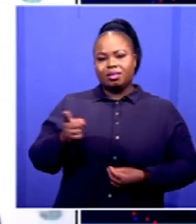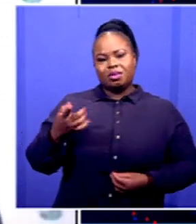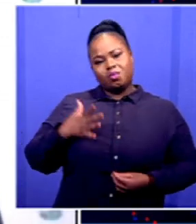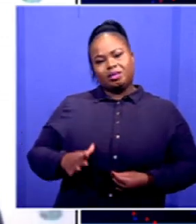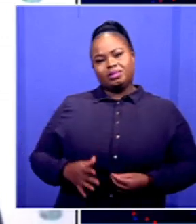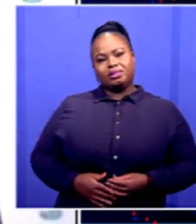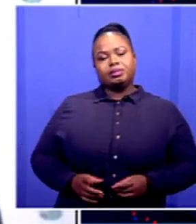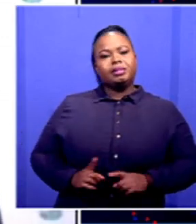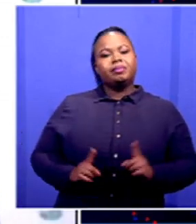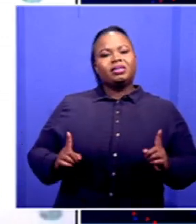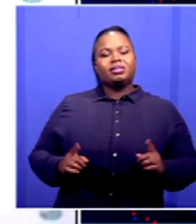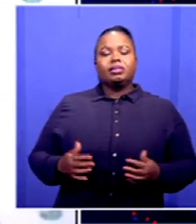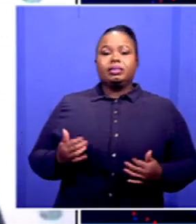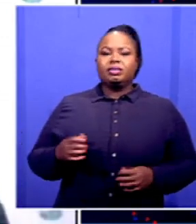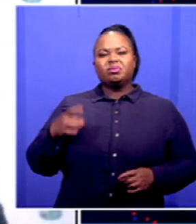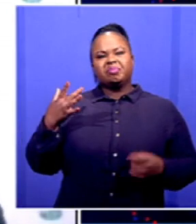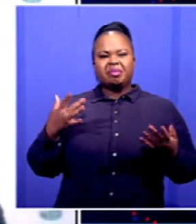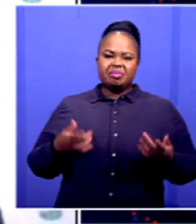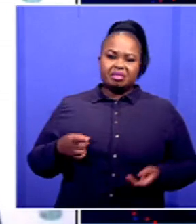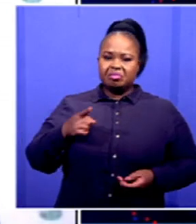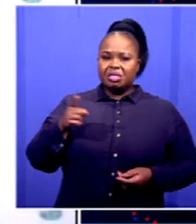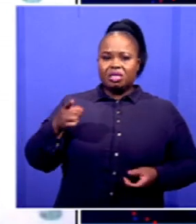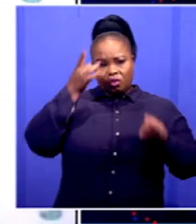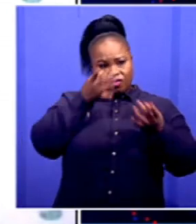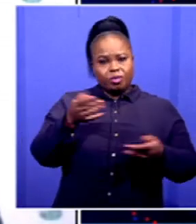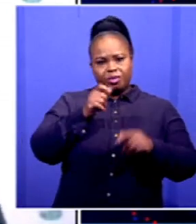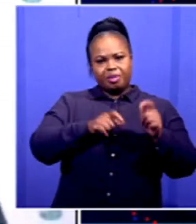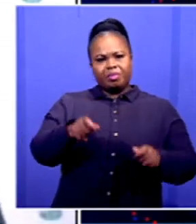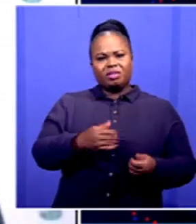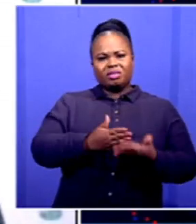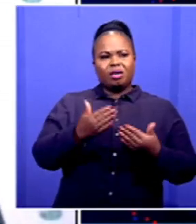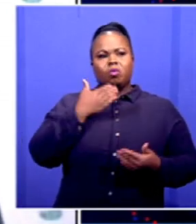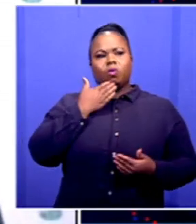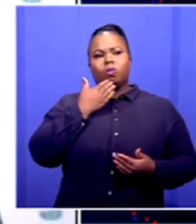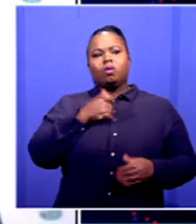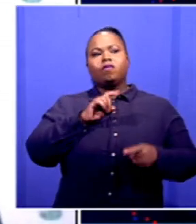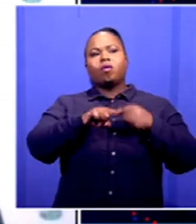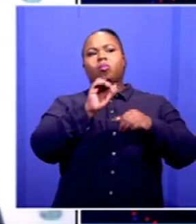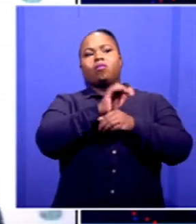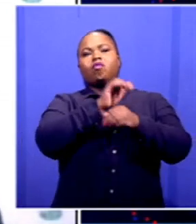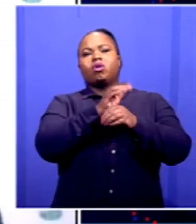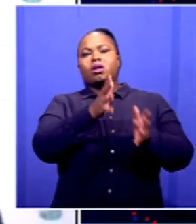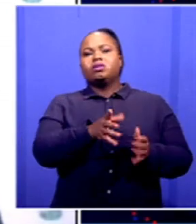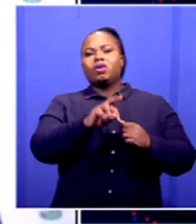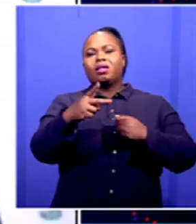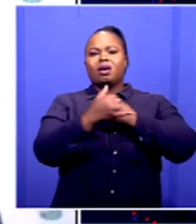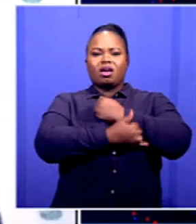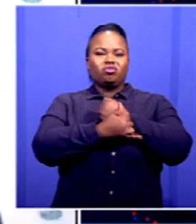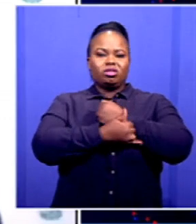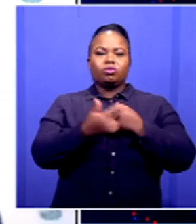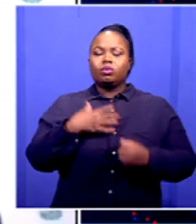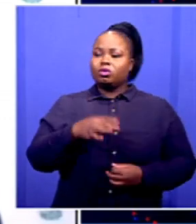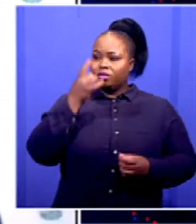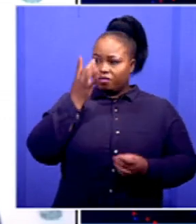to. How at times they relate that to the people who do not belong to this country. What we want to say to them,